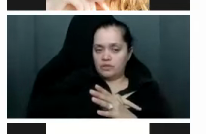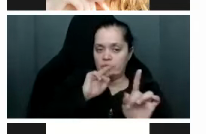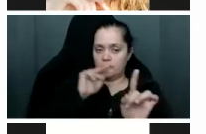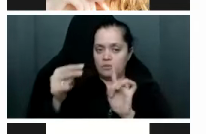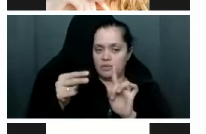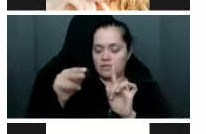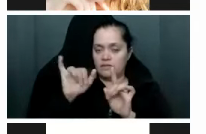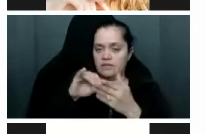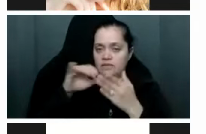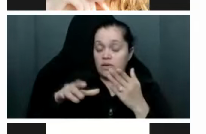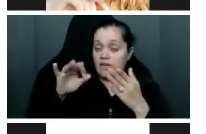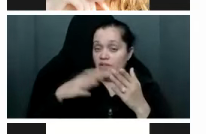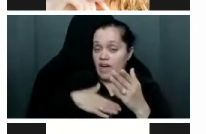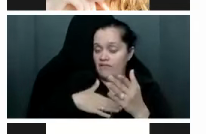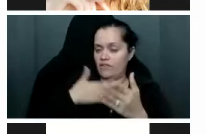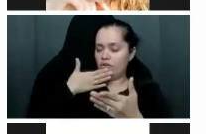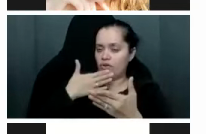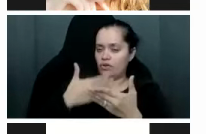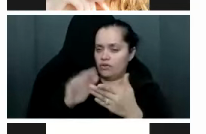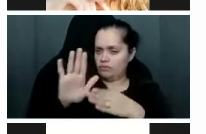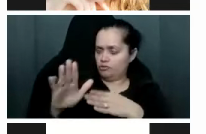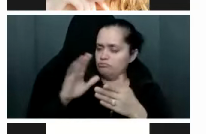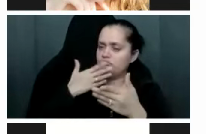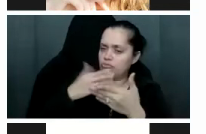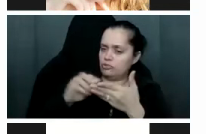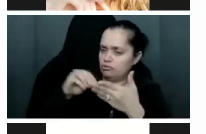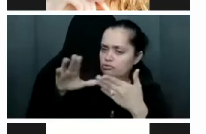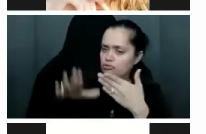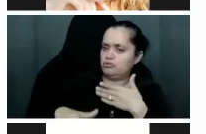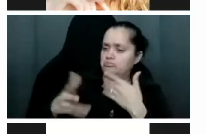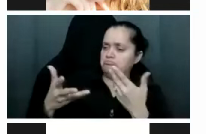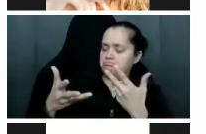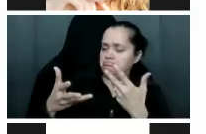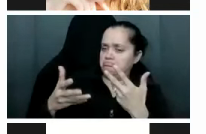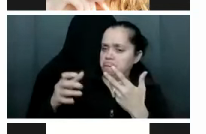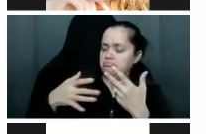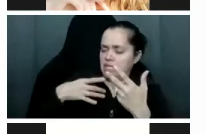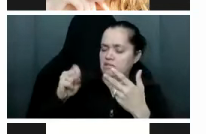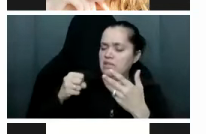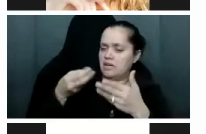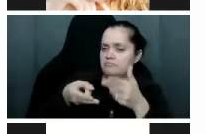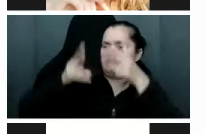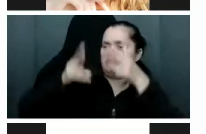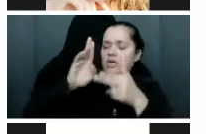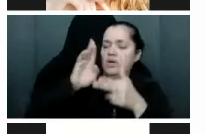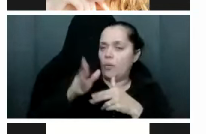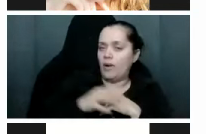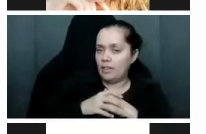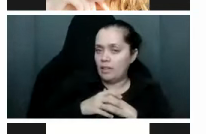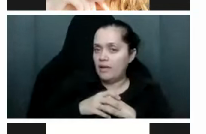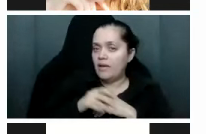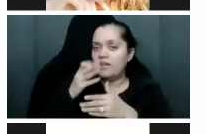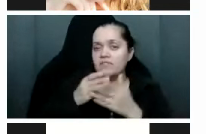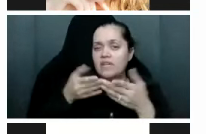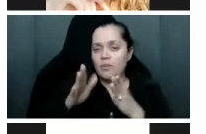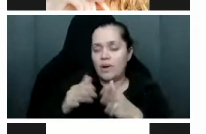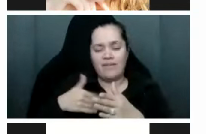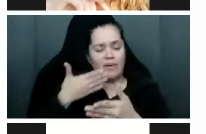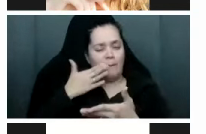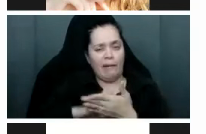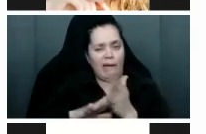If I have a good impression of you, then yeah, I'm going to round you up. If somehow I have a